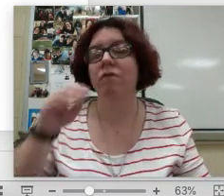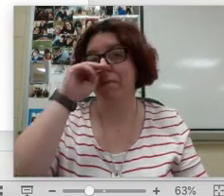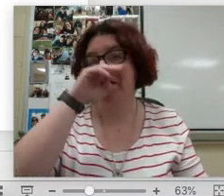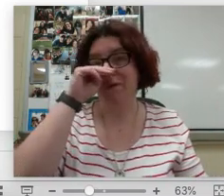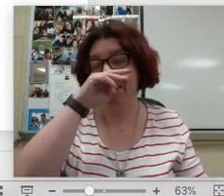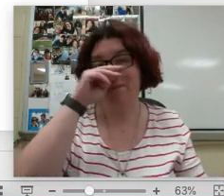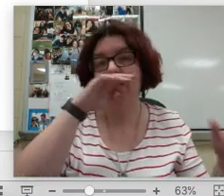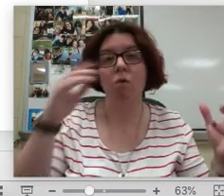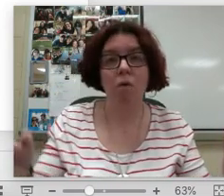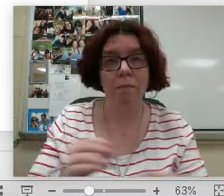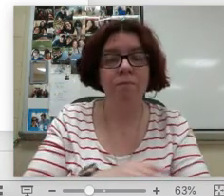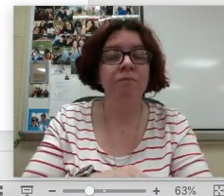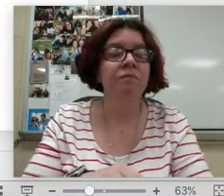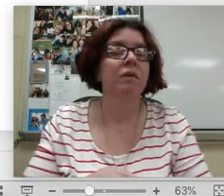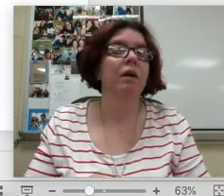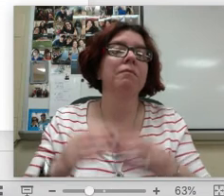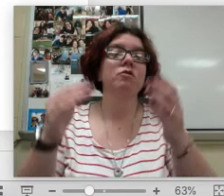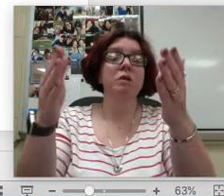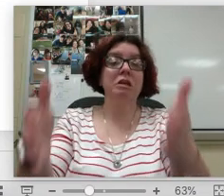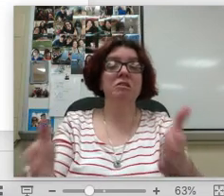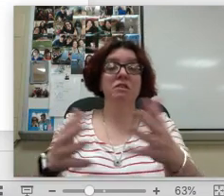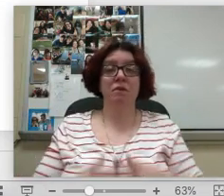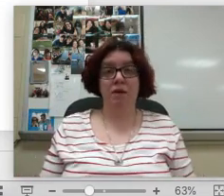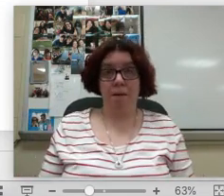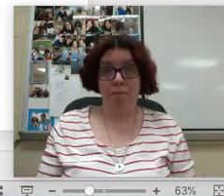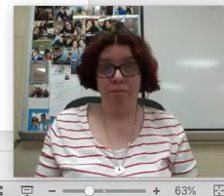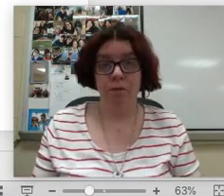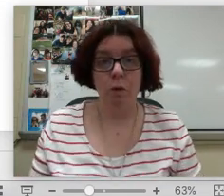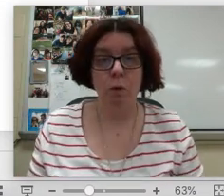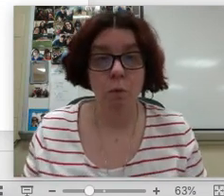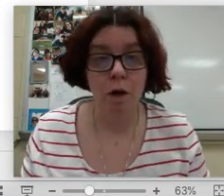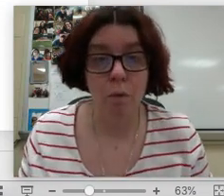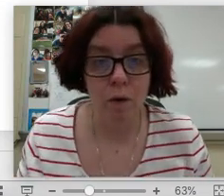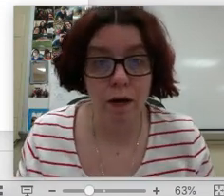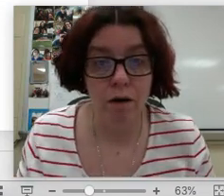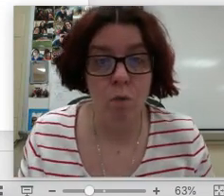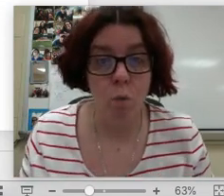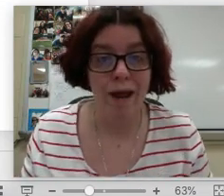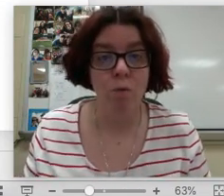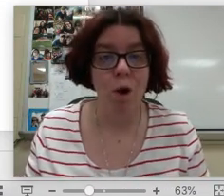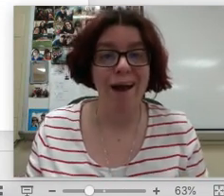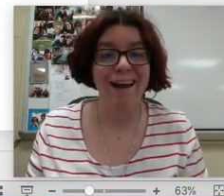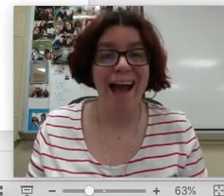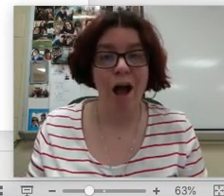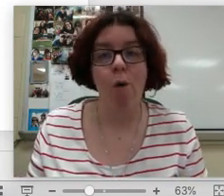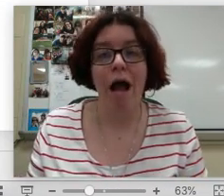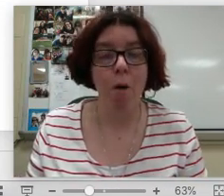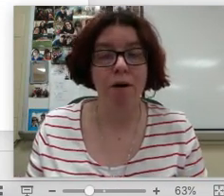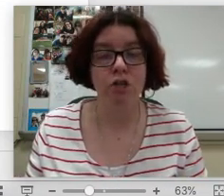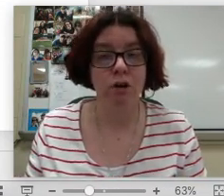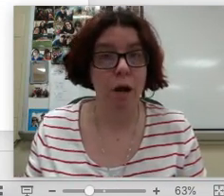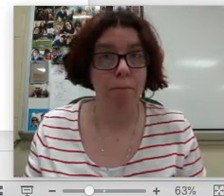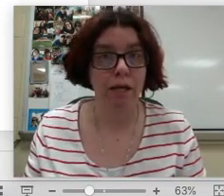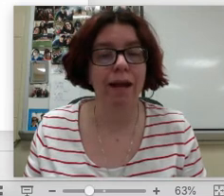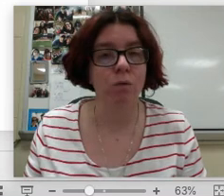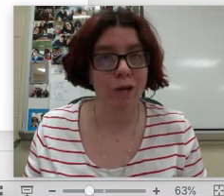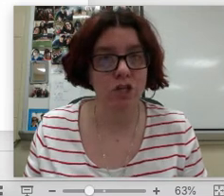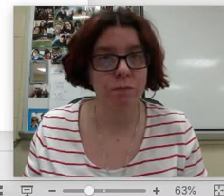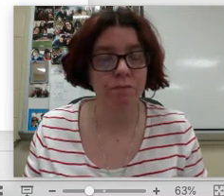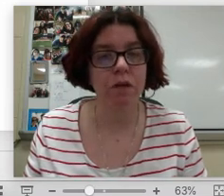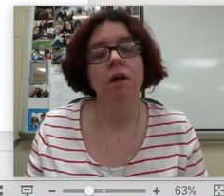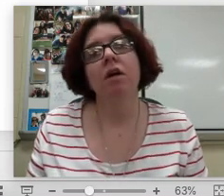or if I'm having a statement or what. Okay, so here's the vocab: who, what, where, when, why, how much or how many,